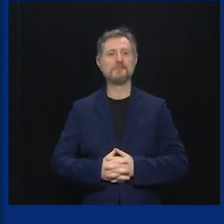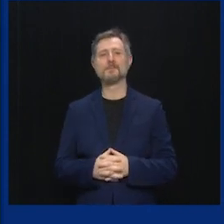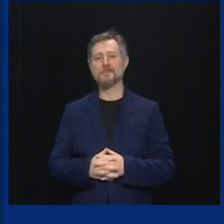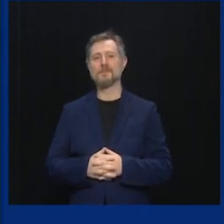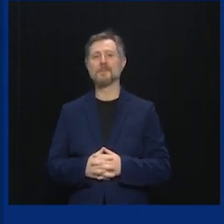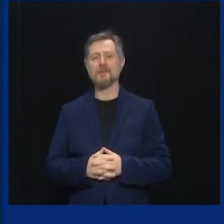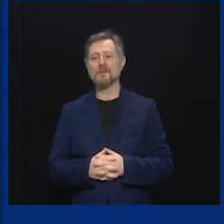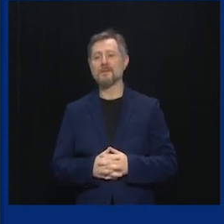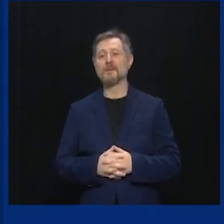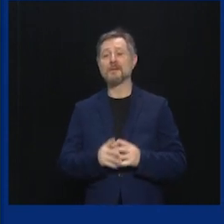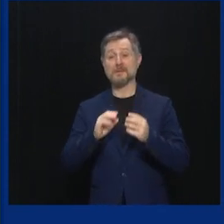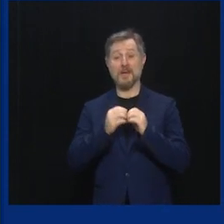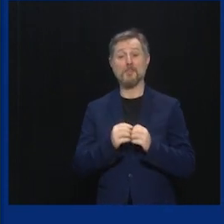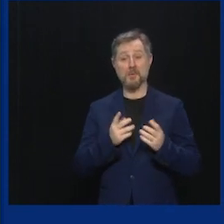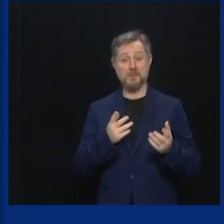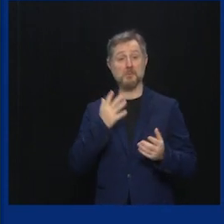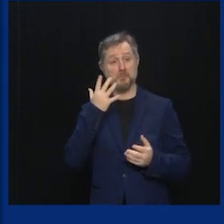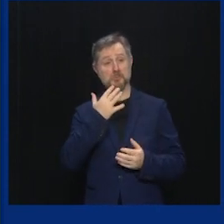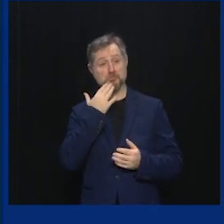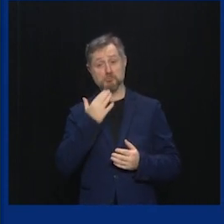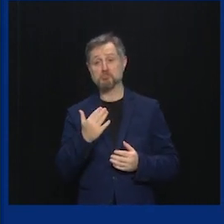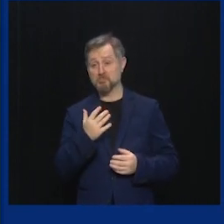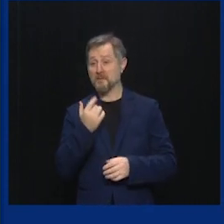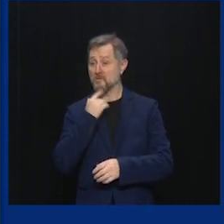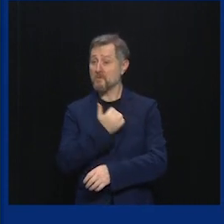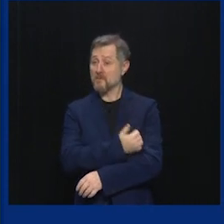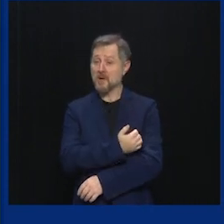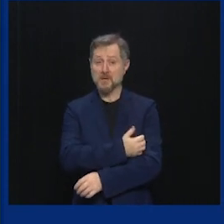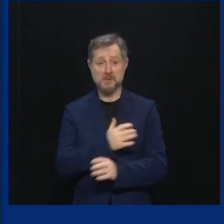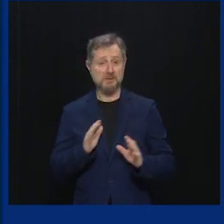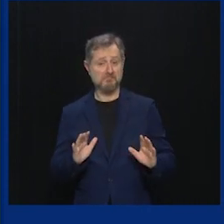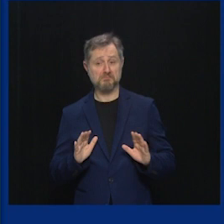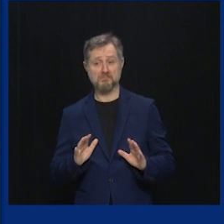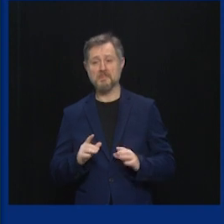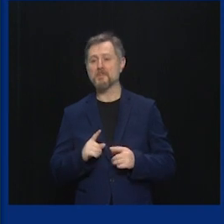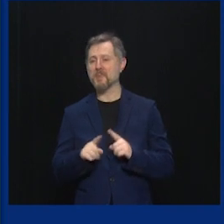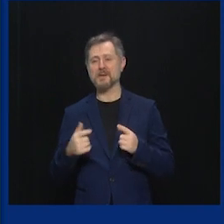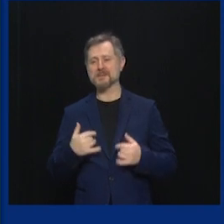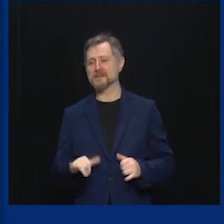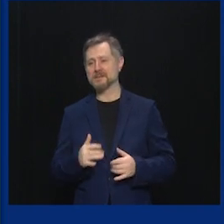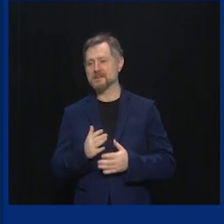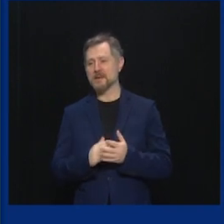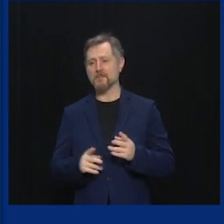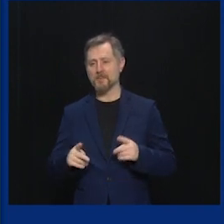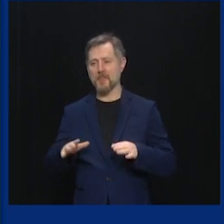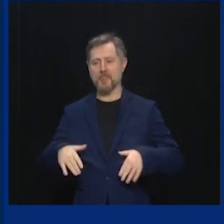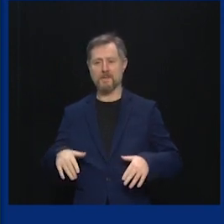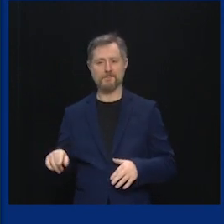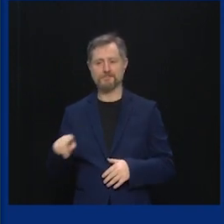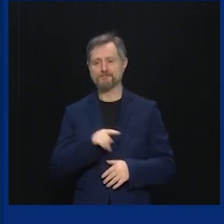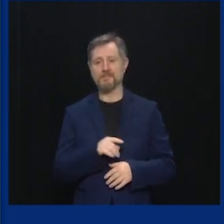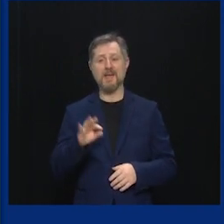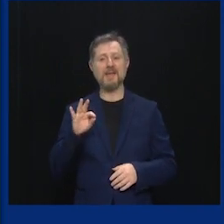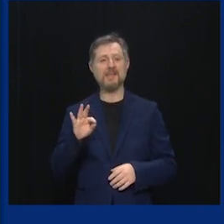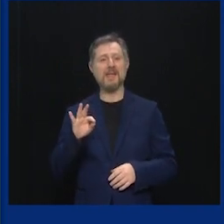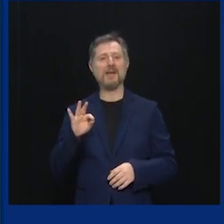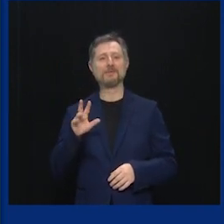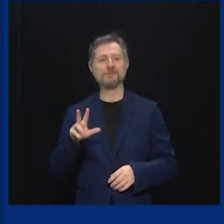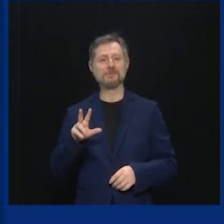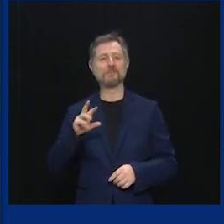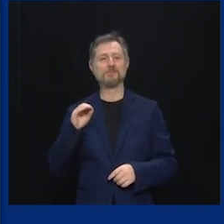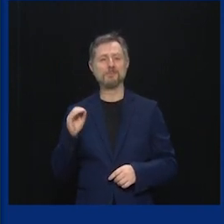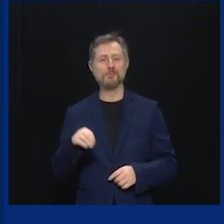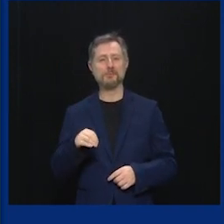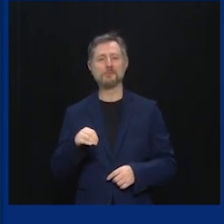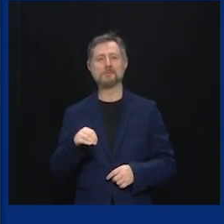Our numbers keep getting better. They keep getting better, but there are some holdouts. 90.3% have at least one dose. And what I